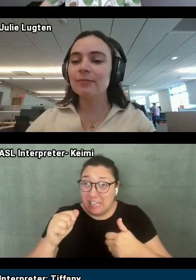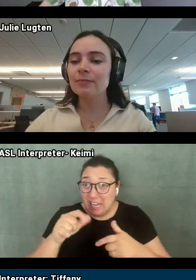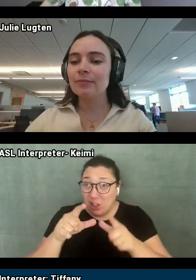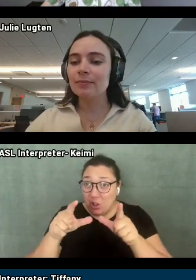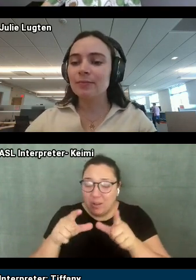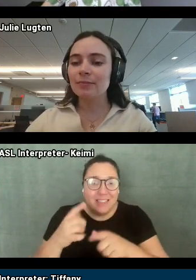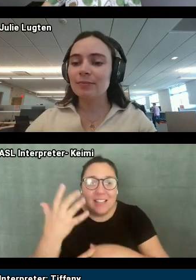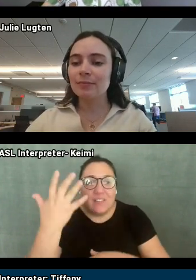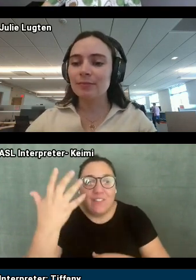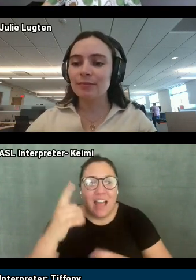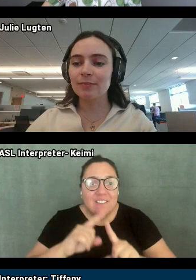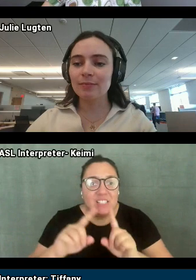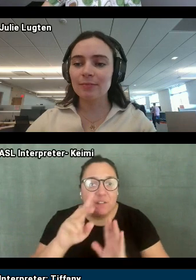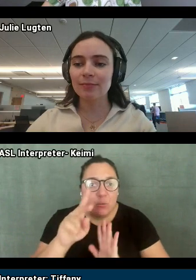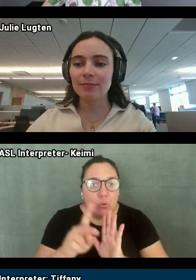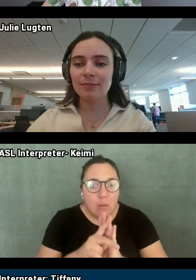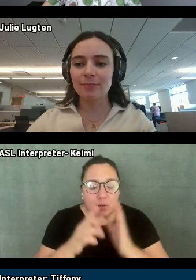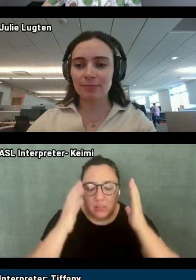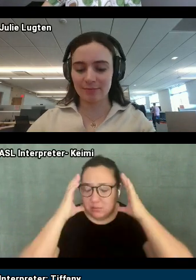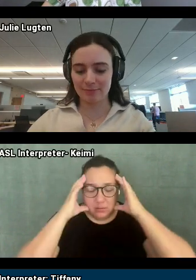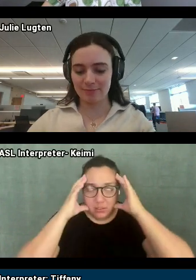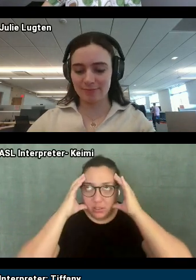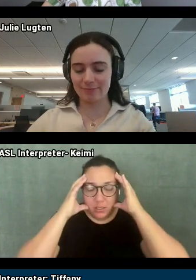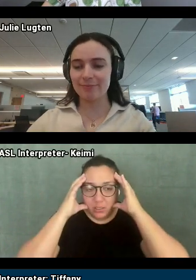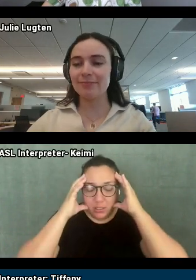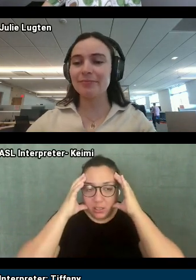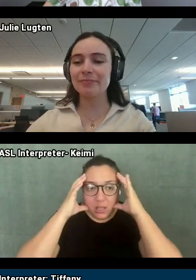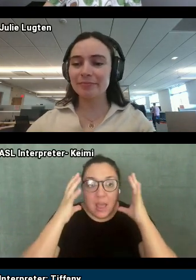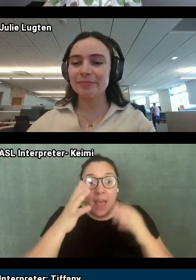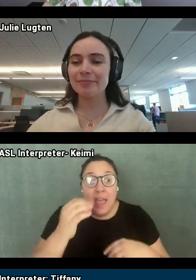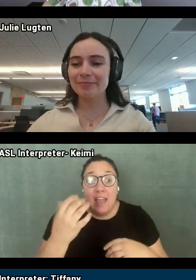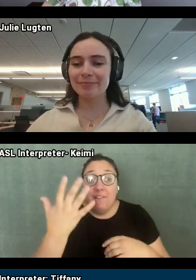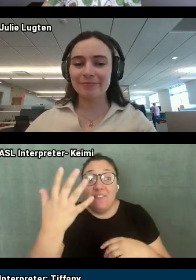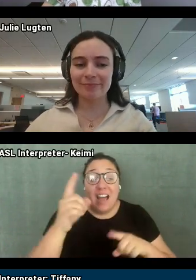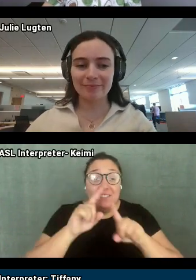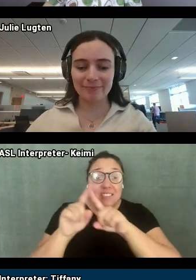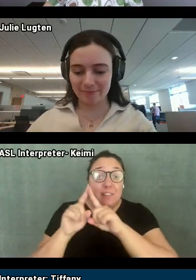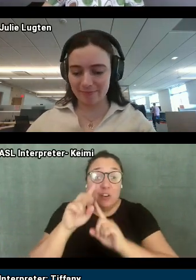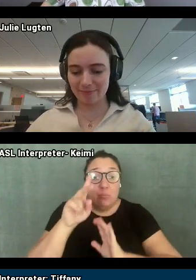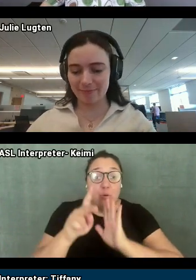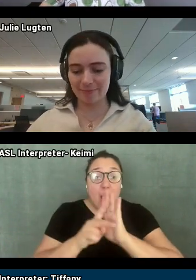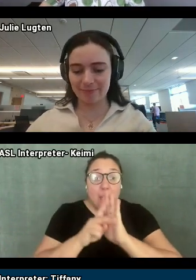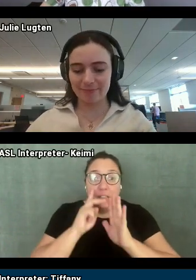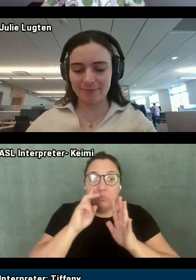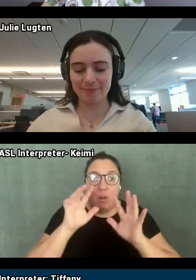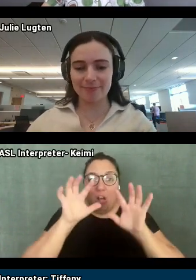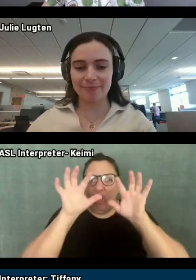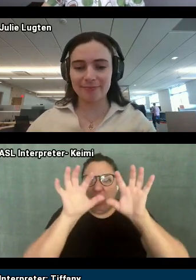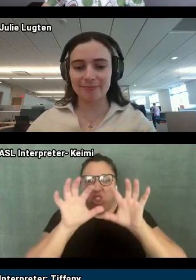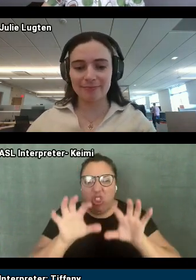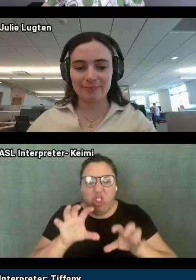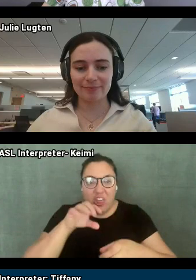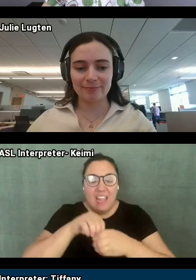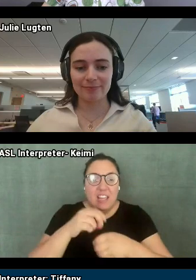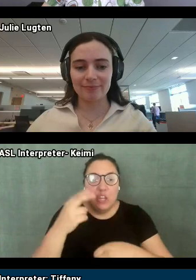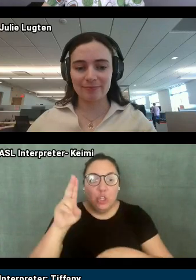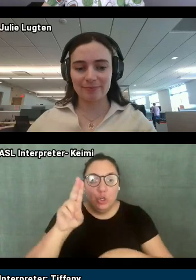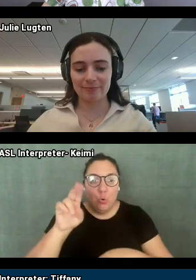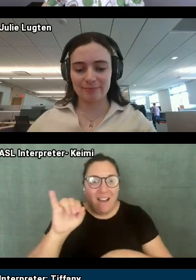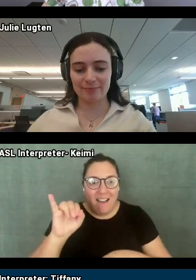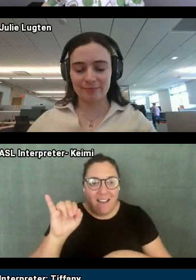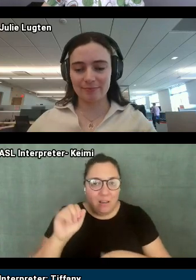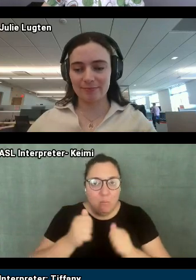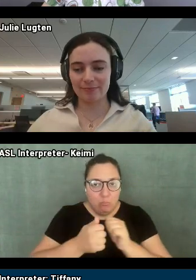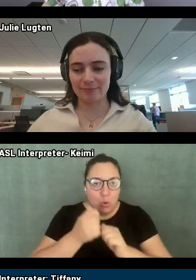that's also 5 properties to clutter up your user interface, most of which will be empty most of the time. So in